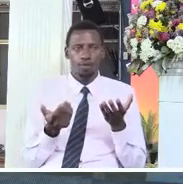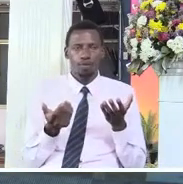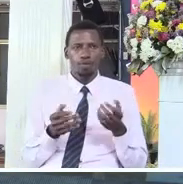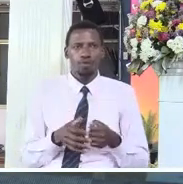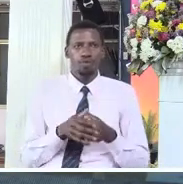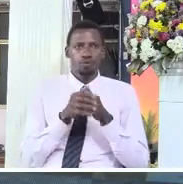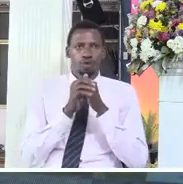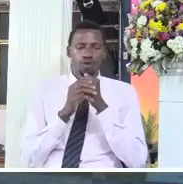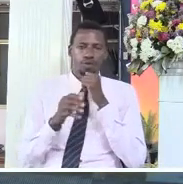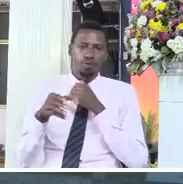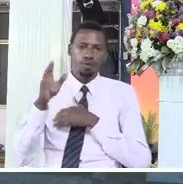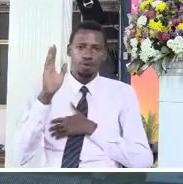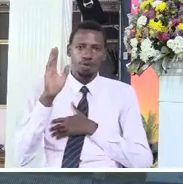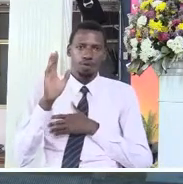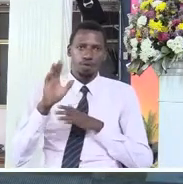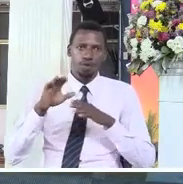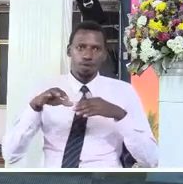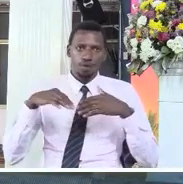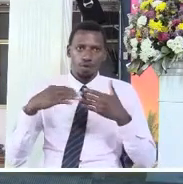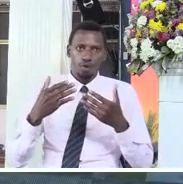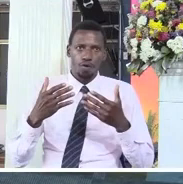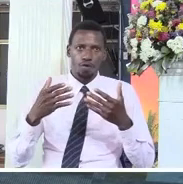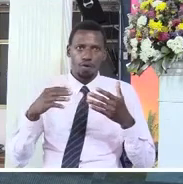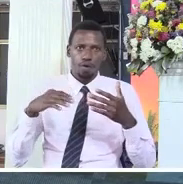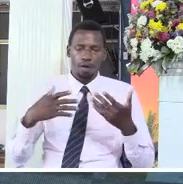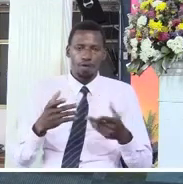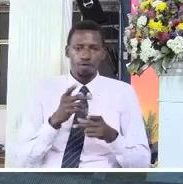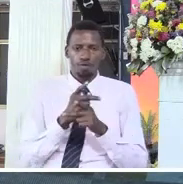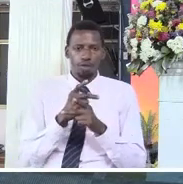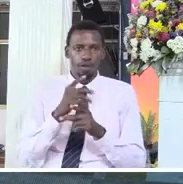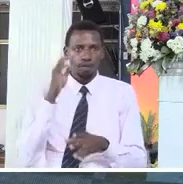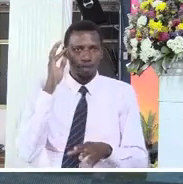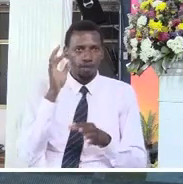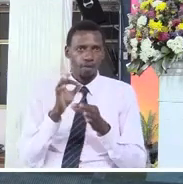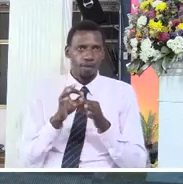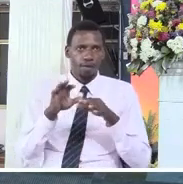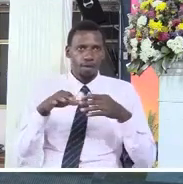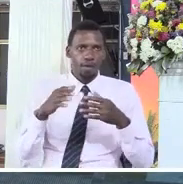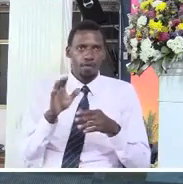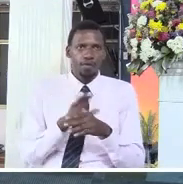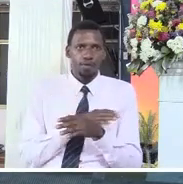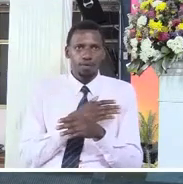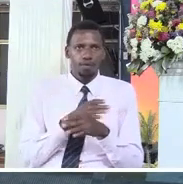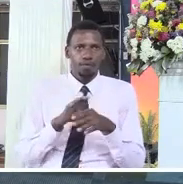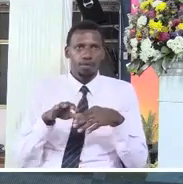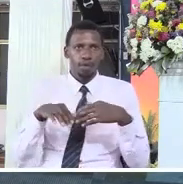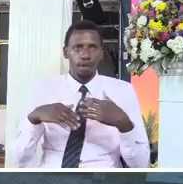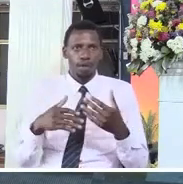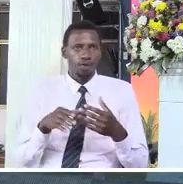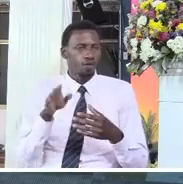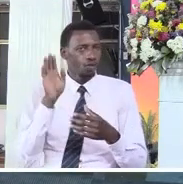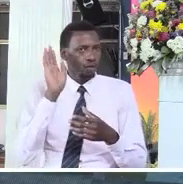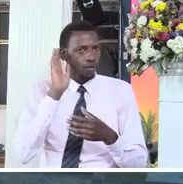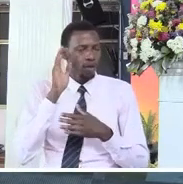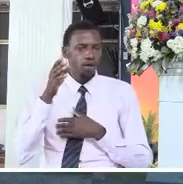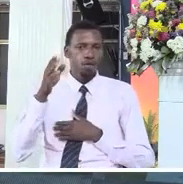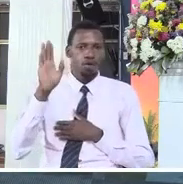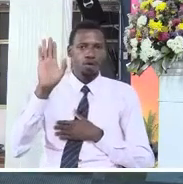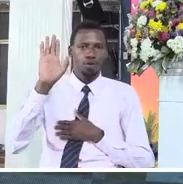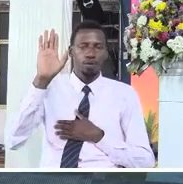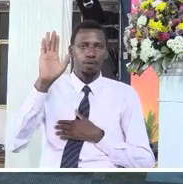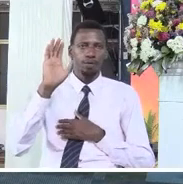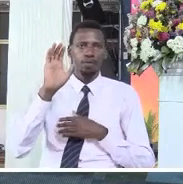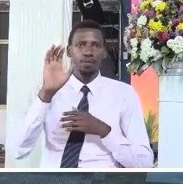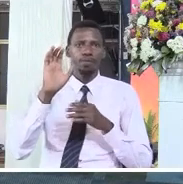to worship God, or how to keep the faith, or how to sing, or how to obey God's commandments, but